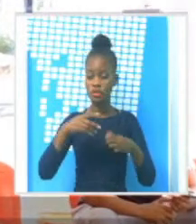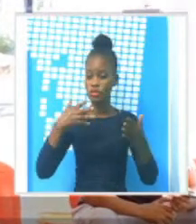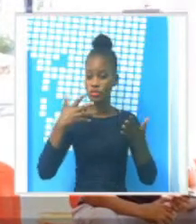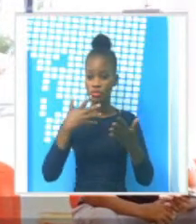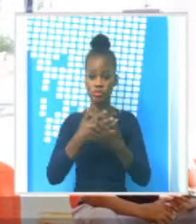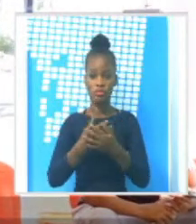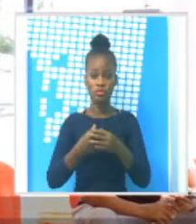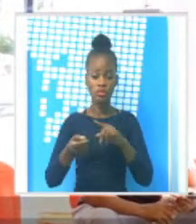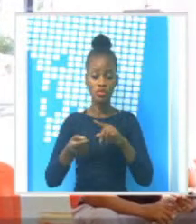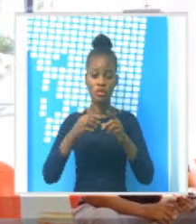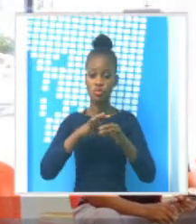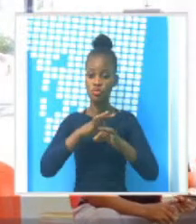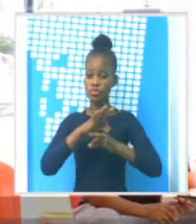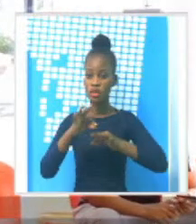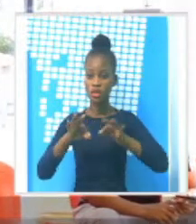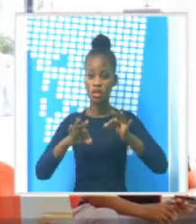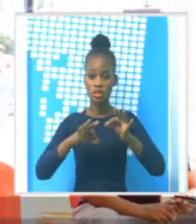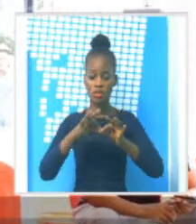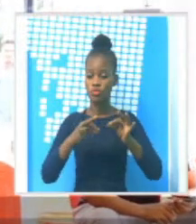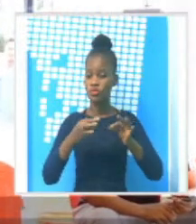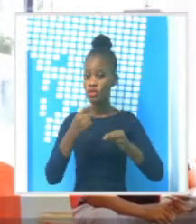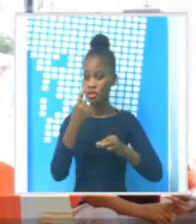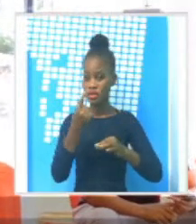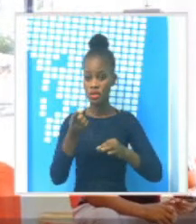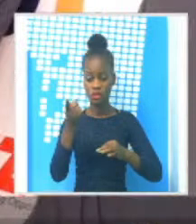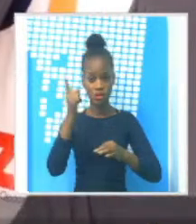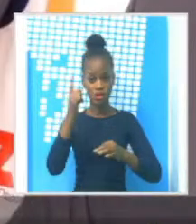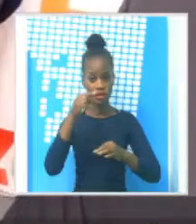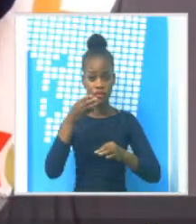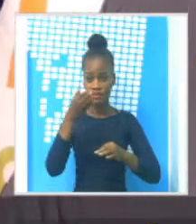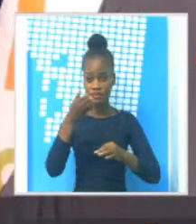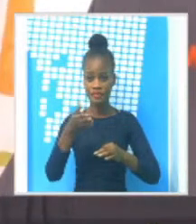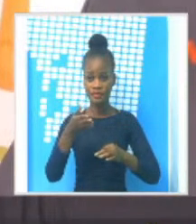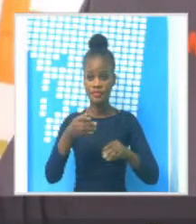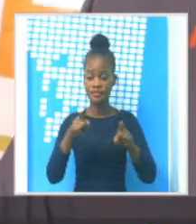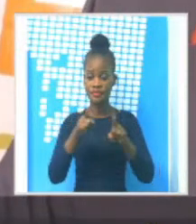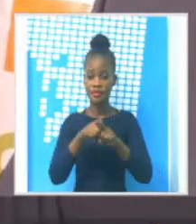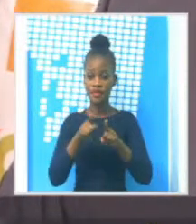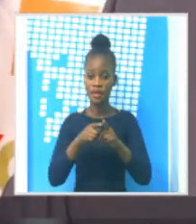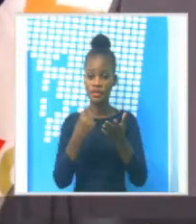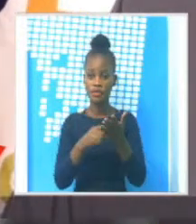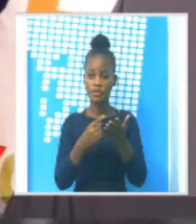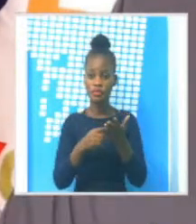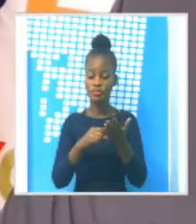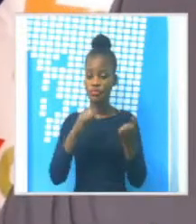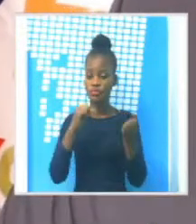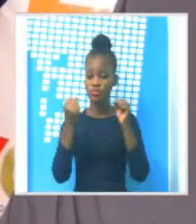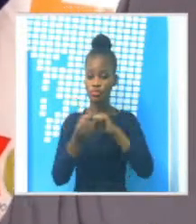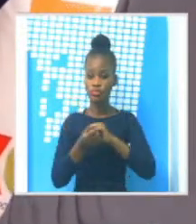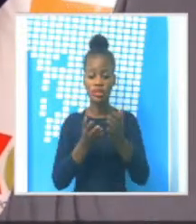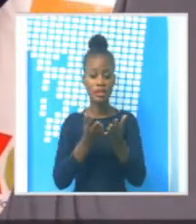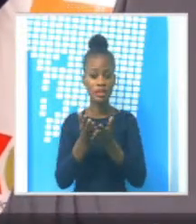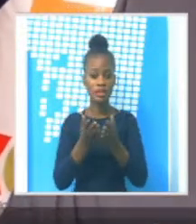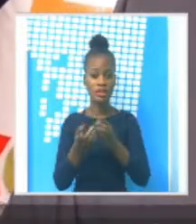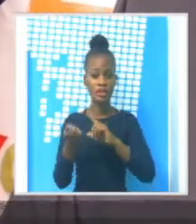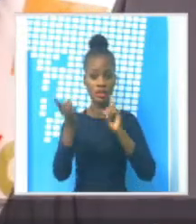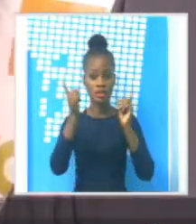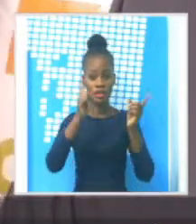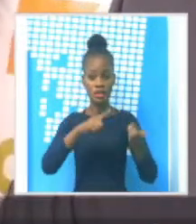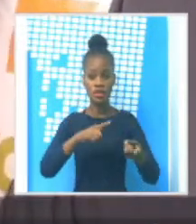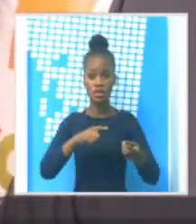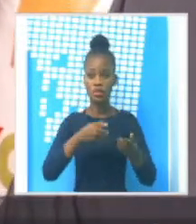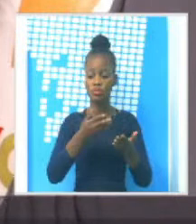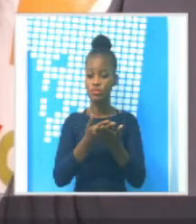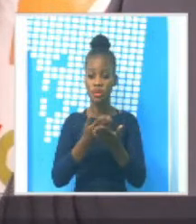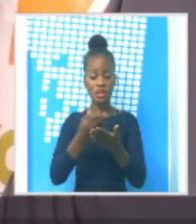love gift that you give to someone that you don't even know. According to the Uganda Blood Transfusion Service, UBTS, the demand